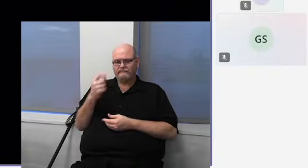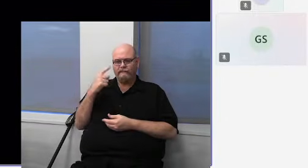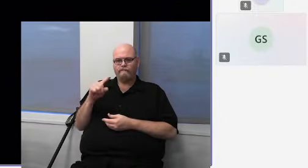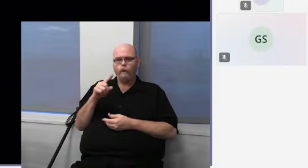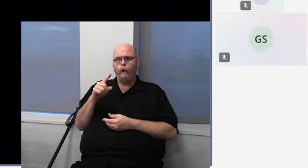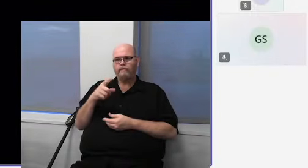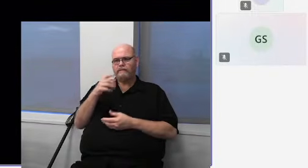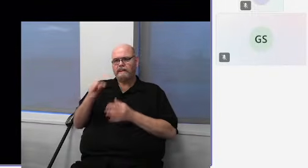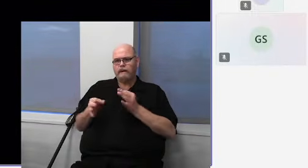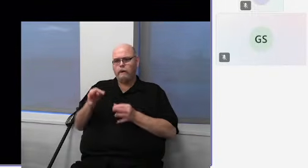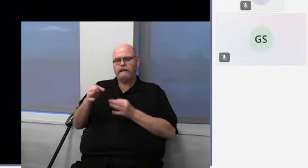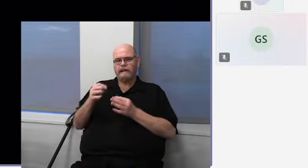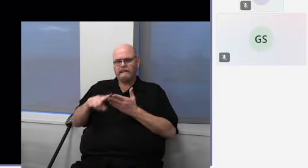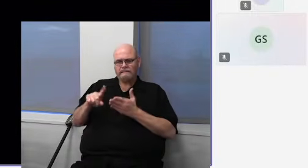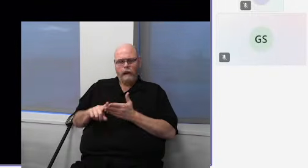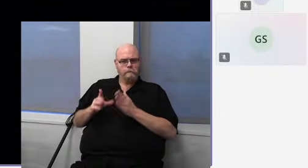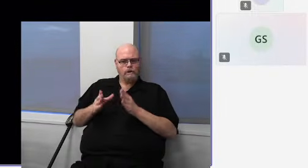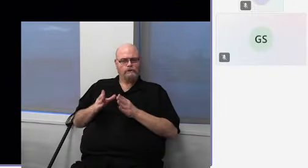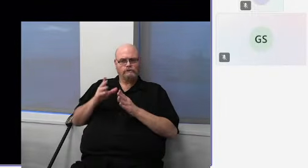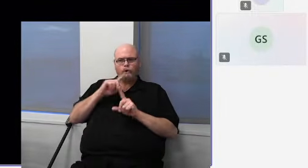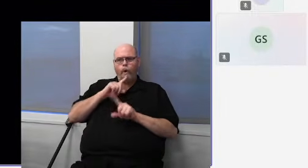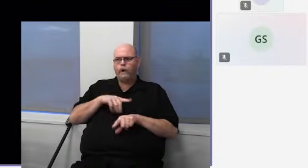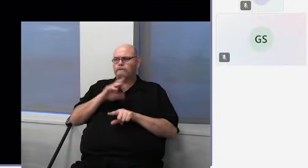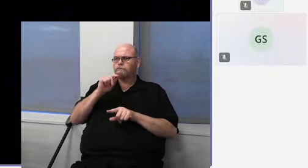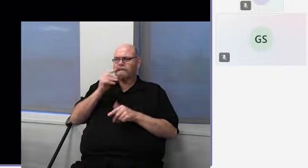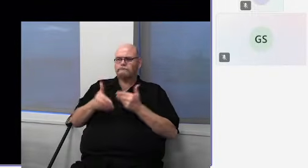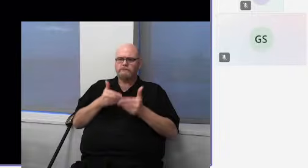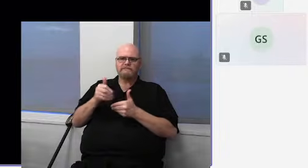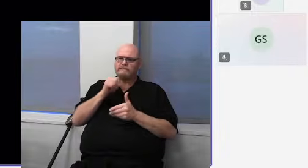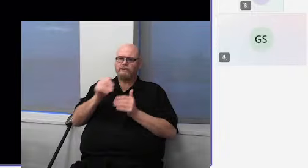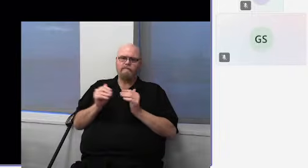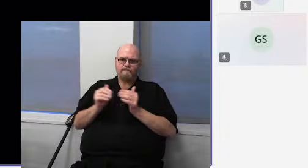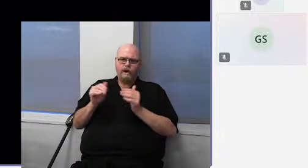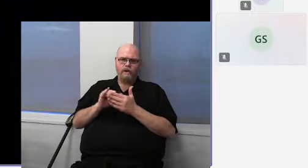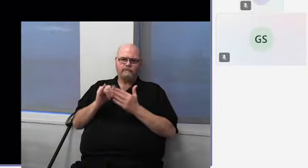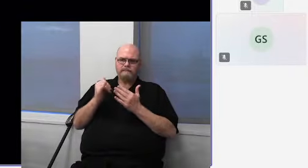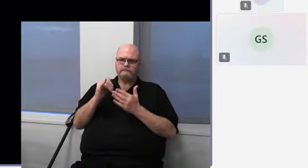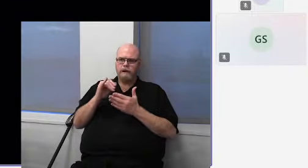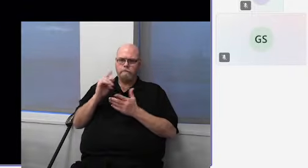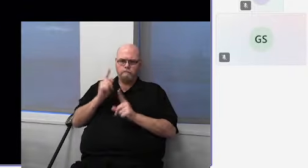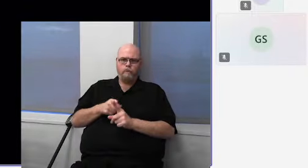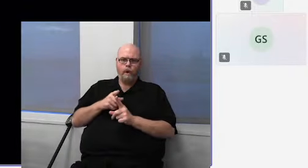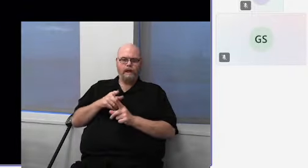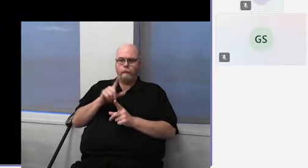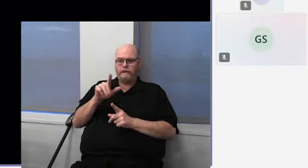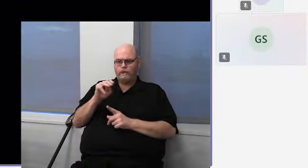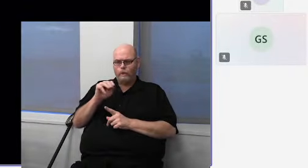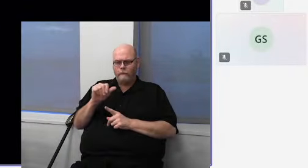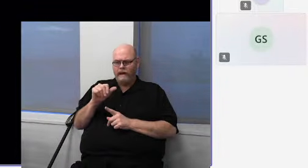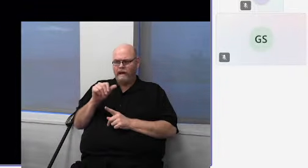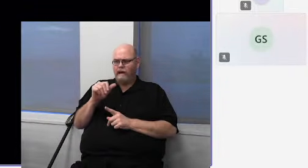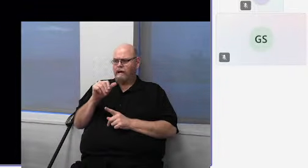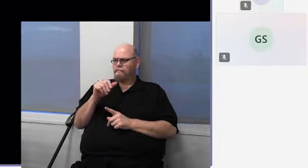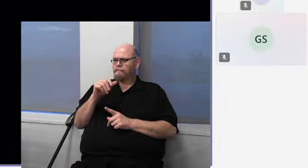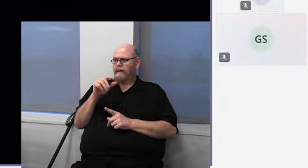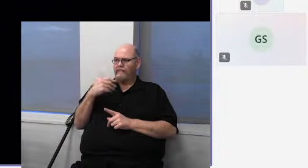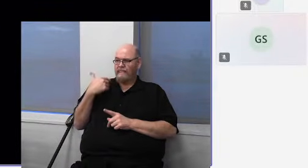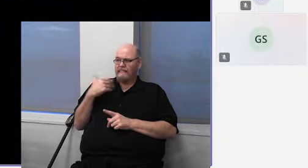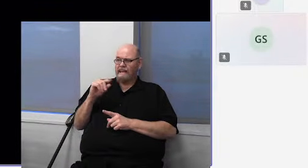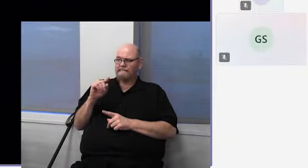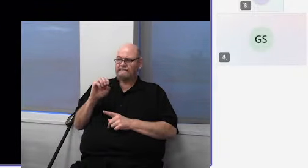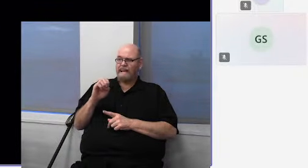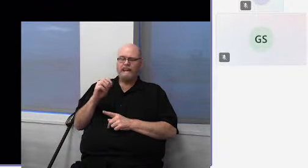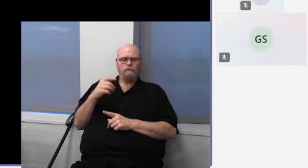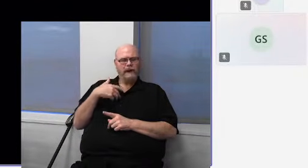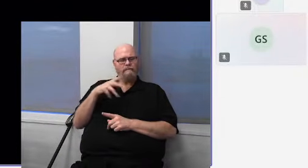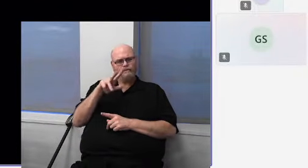facts as per the hearing examiner's orders, but it's procedurally unfair at this stage of the proceeding. LUMA, the last data